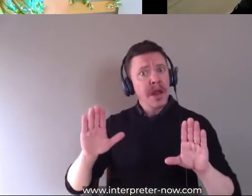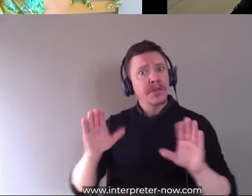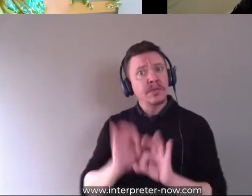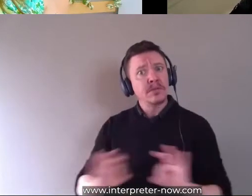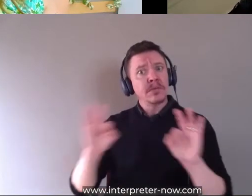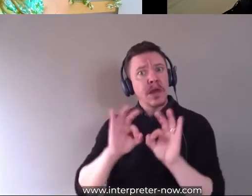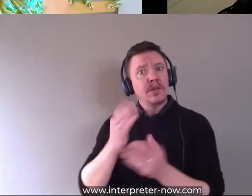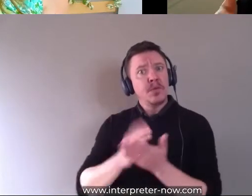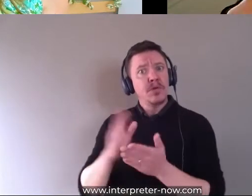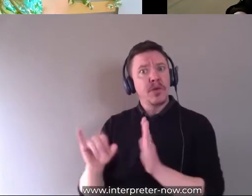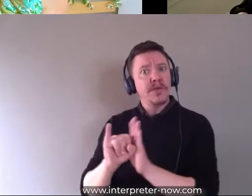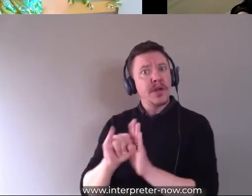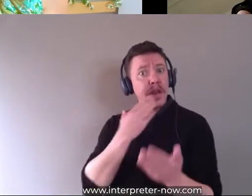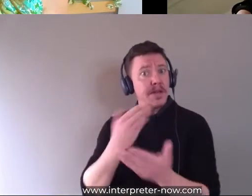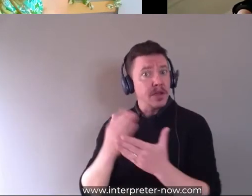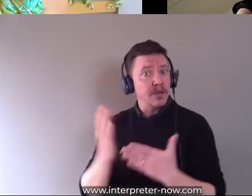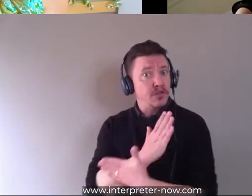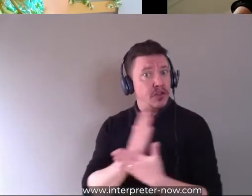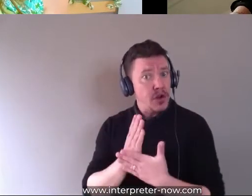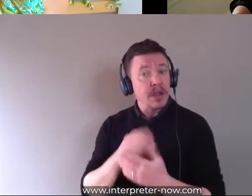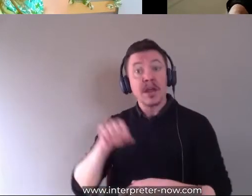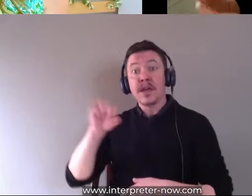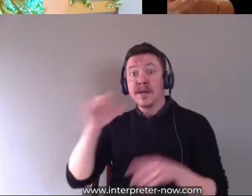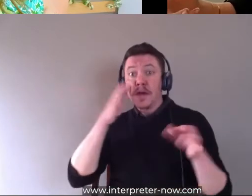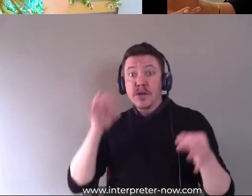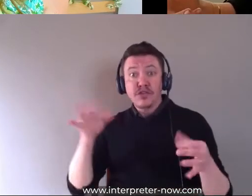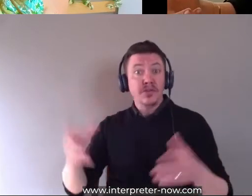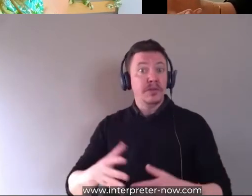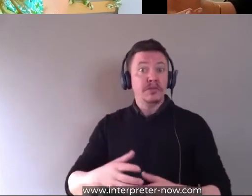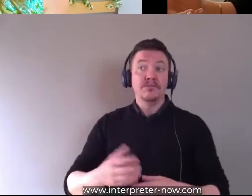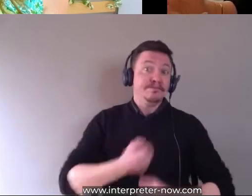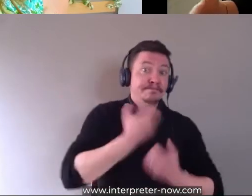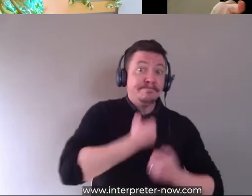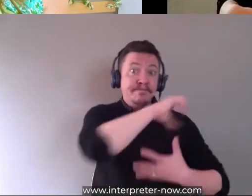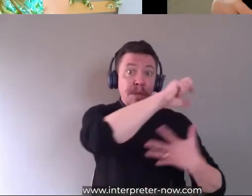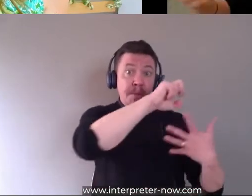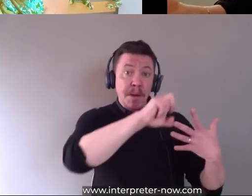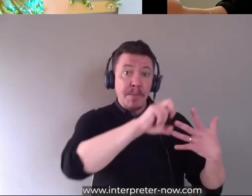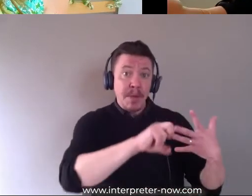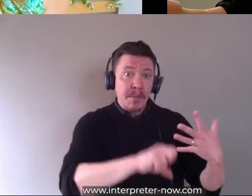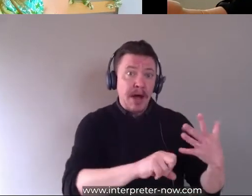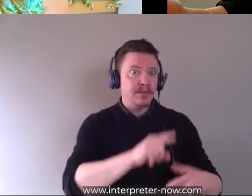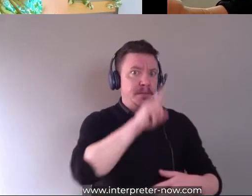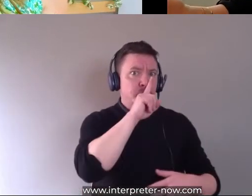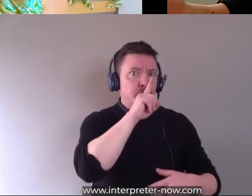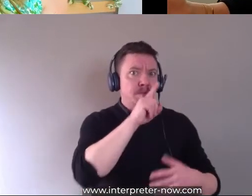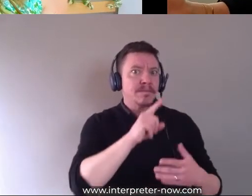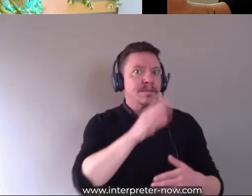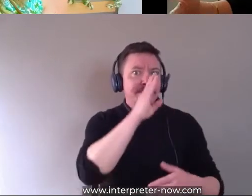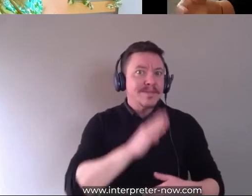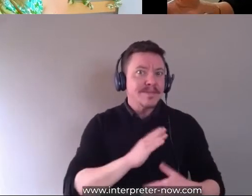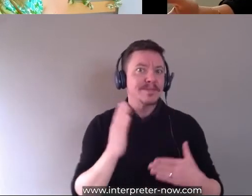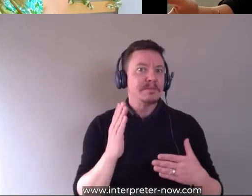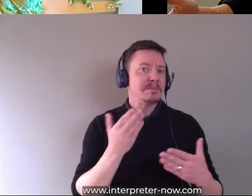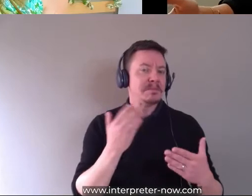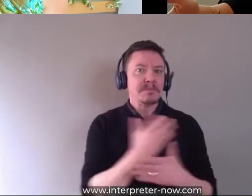that you shared that. If you choose to share 20 other things, but never once share a name of a